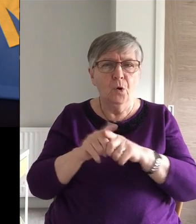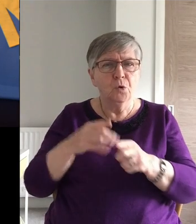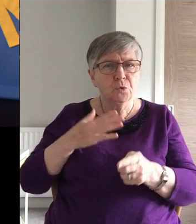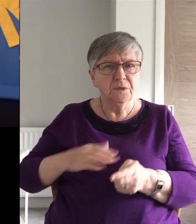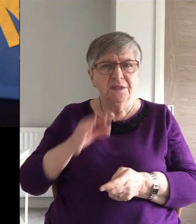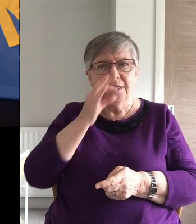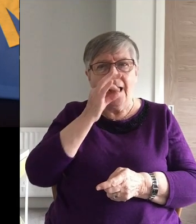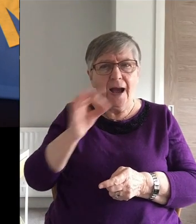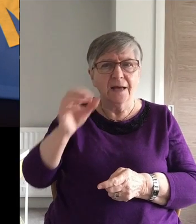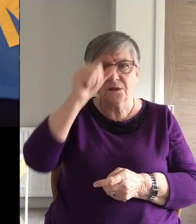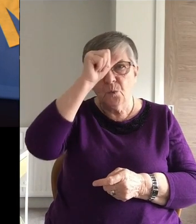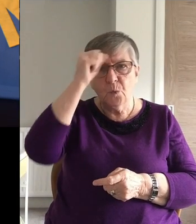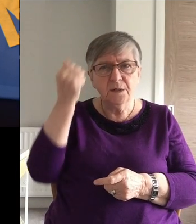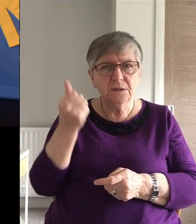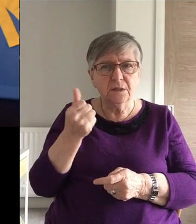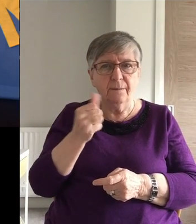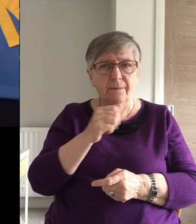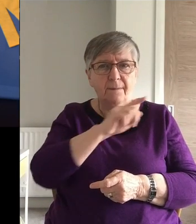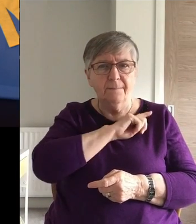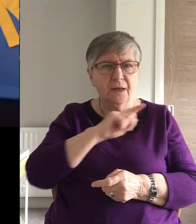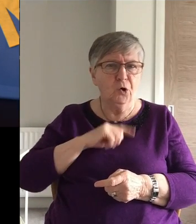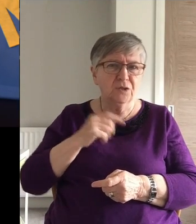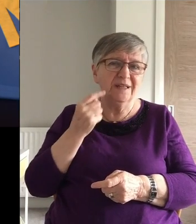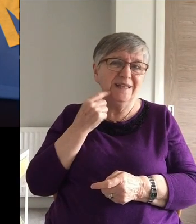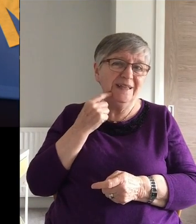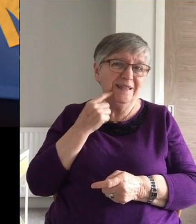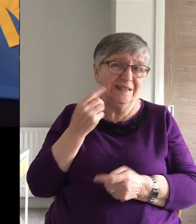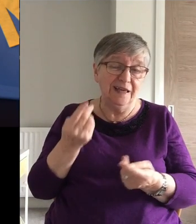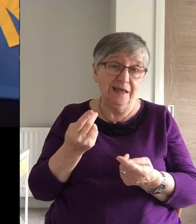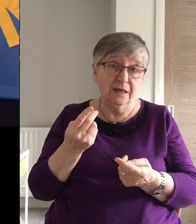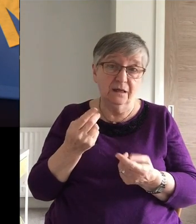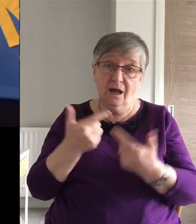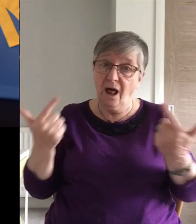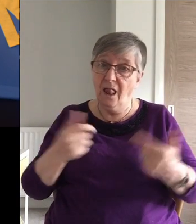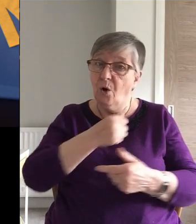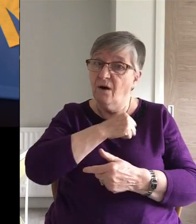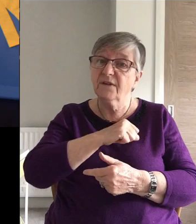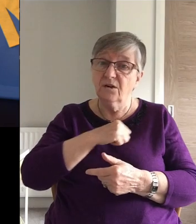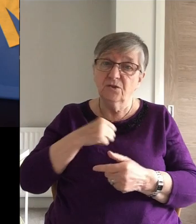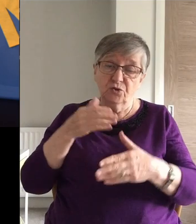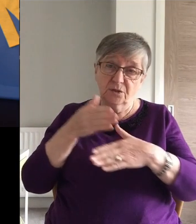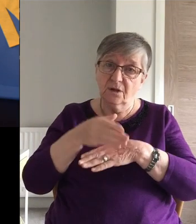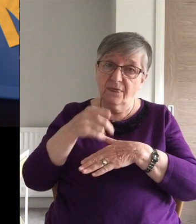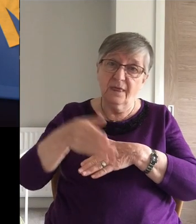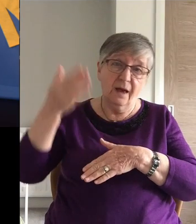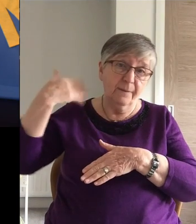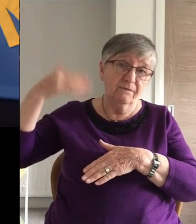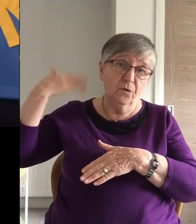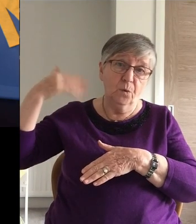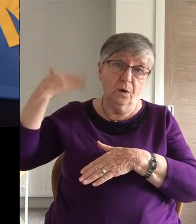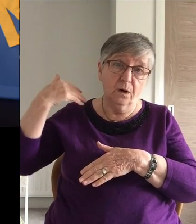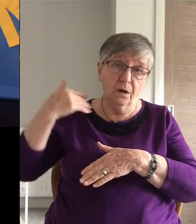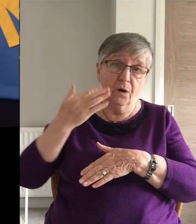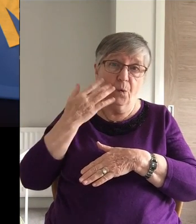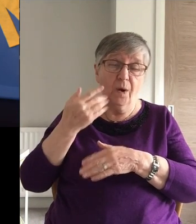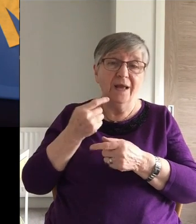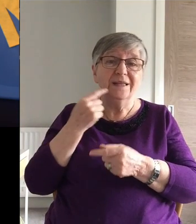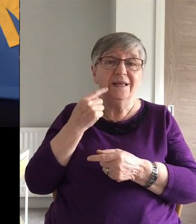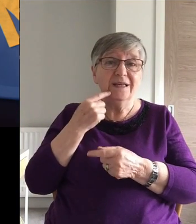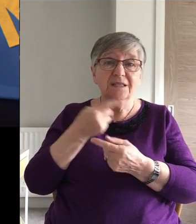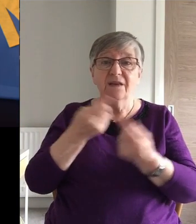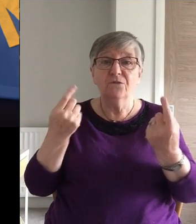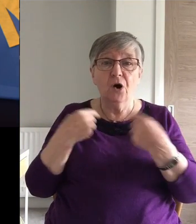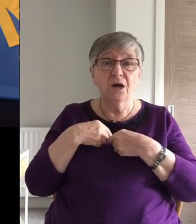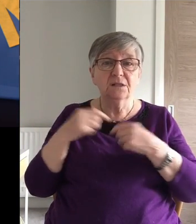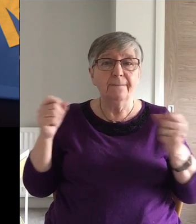We also need to ask for wisdom because it's all too easy, and Christians have fallen into this trap on many an occasion, when we all